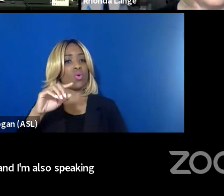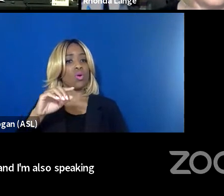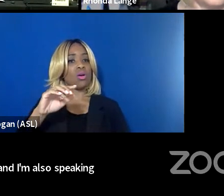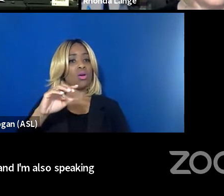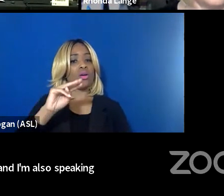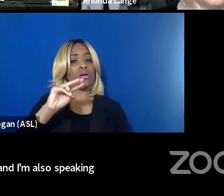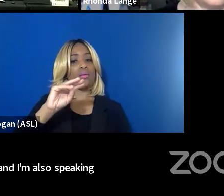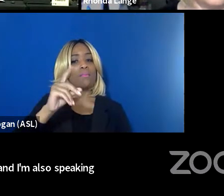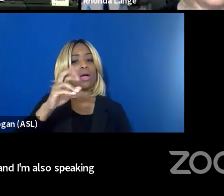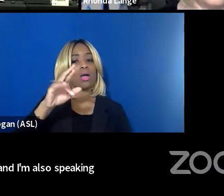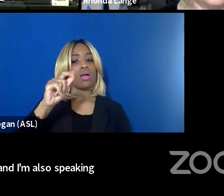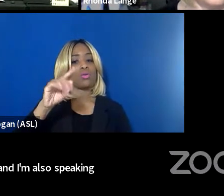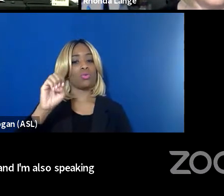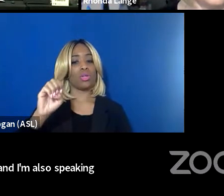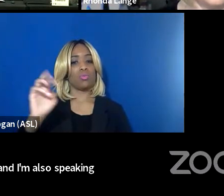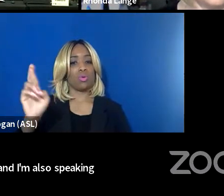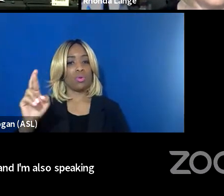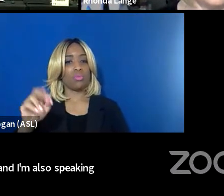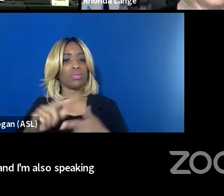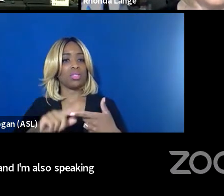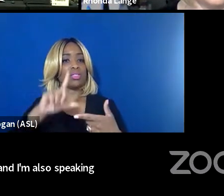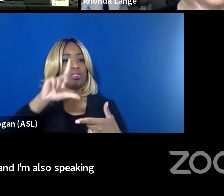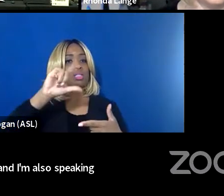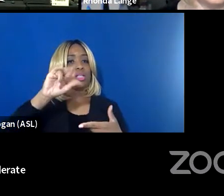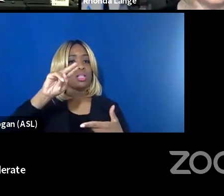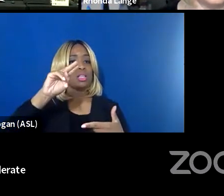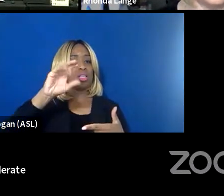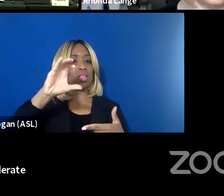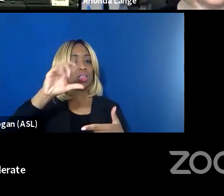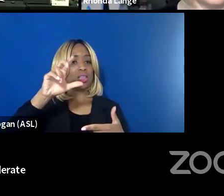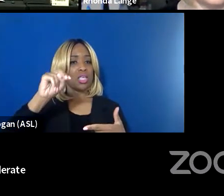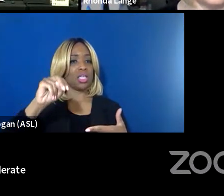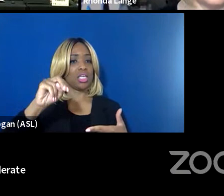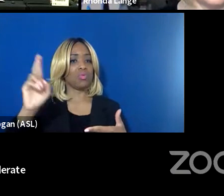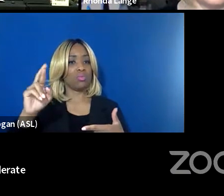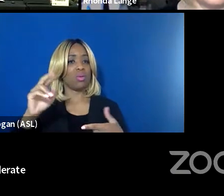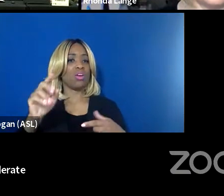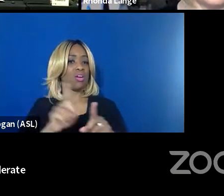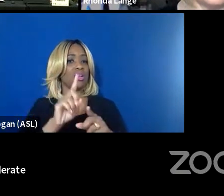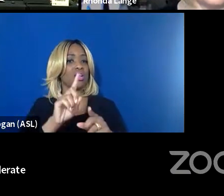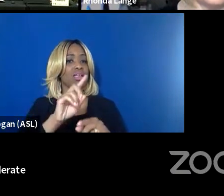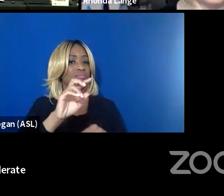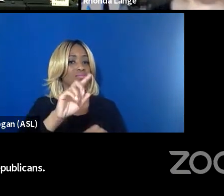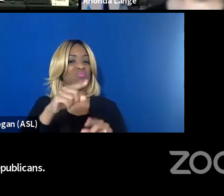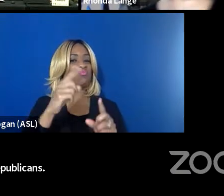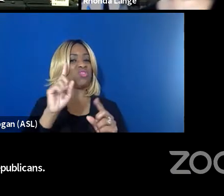Republicans, Lincoln Republicans, even Republicans in name only.